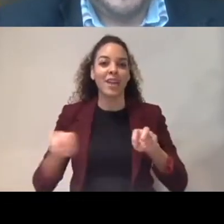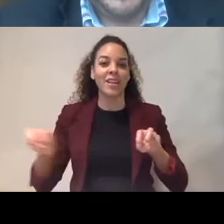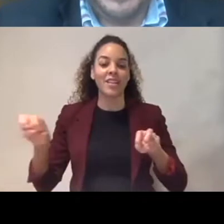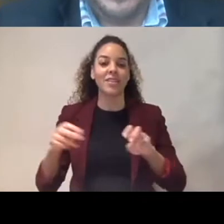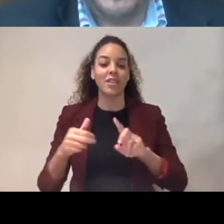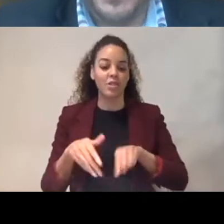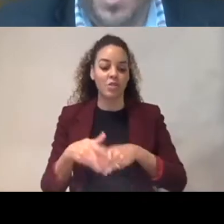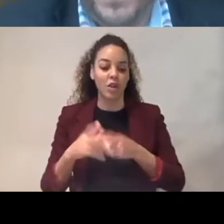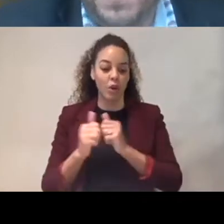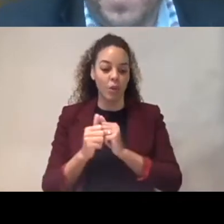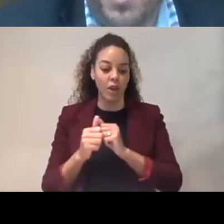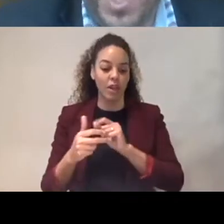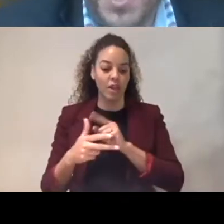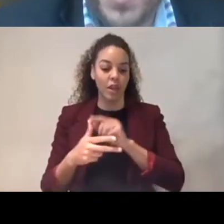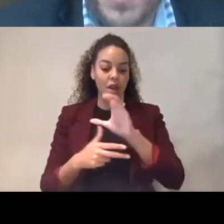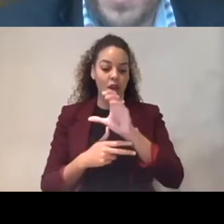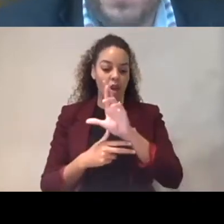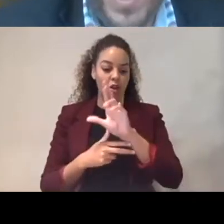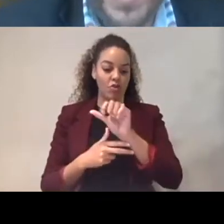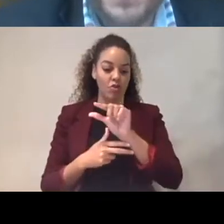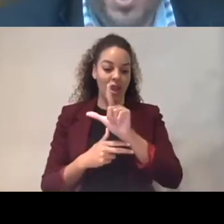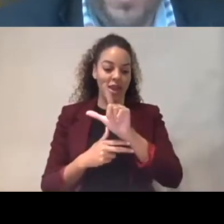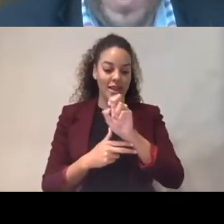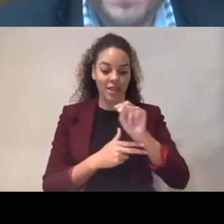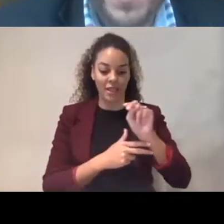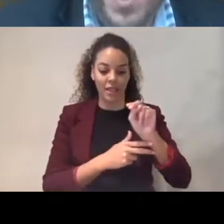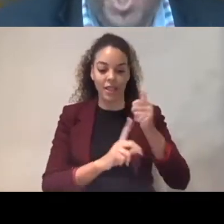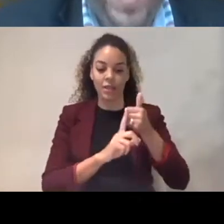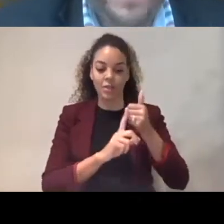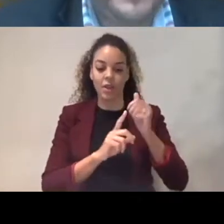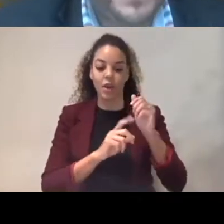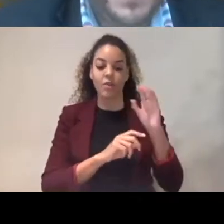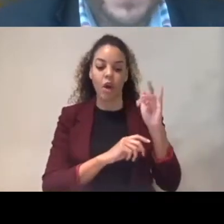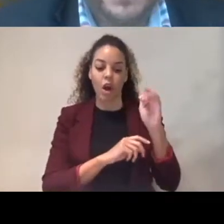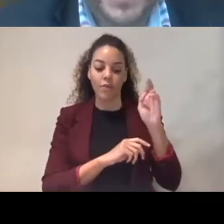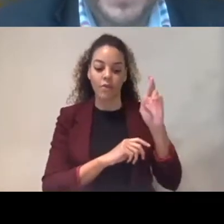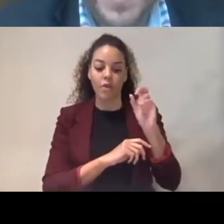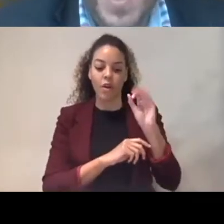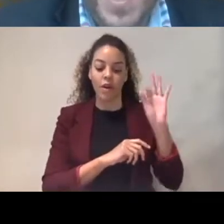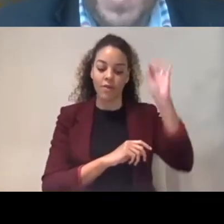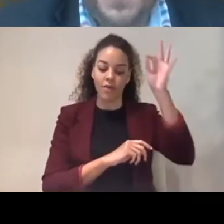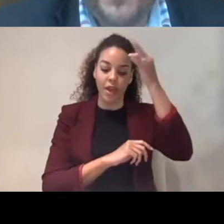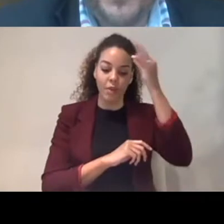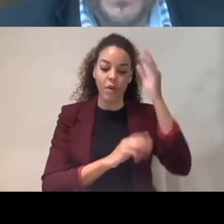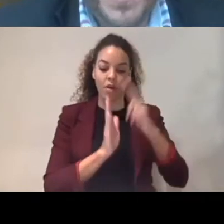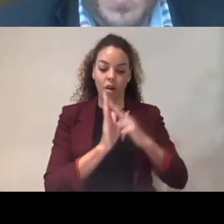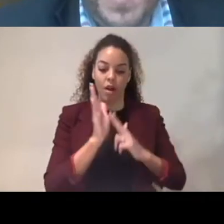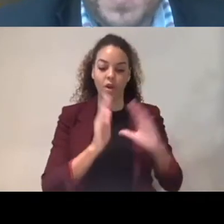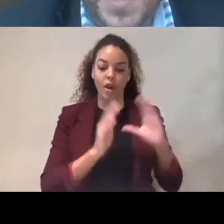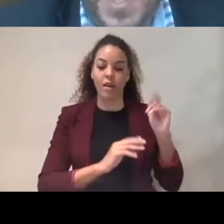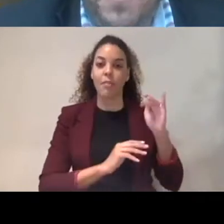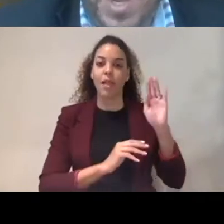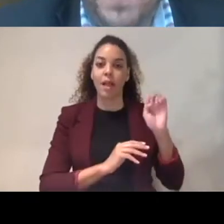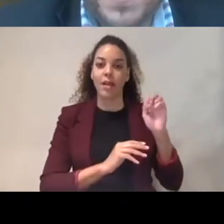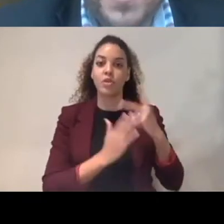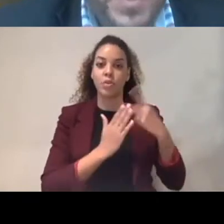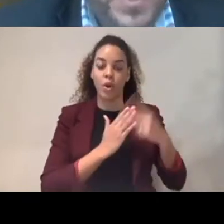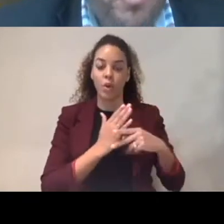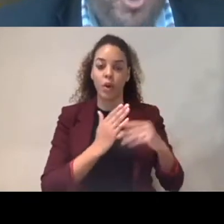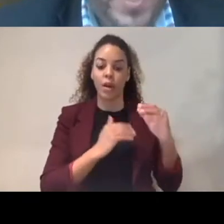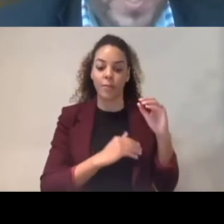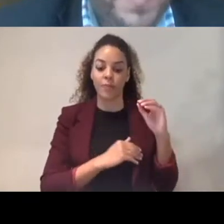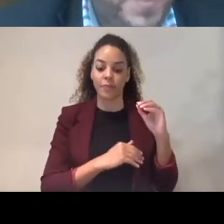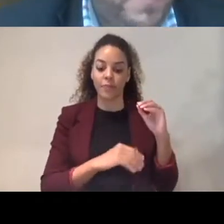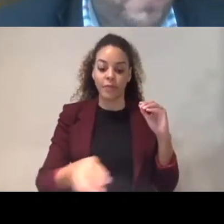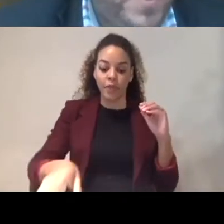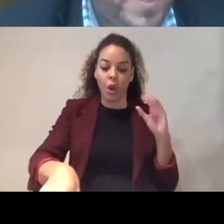Craig Leen of the Office of Federal Contract Compliance Programs, OFCCP. This office is critically